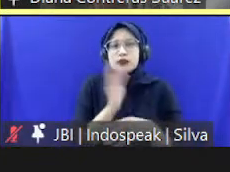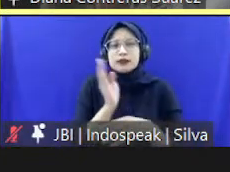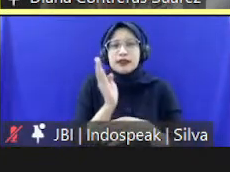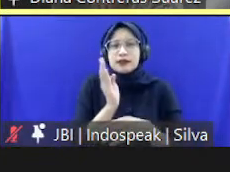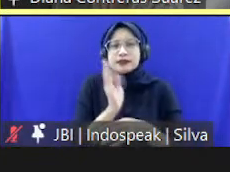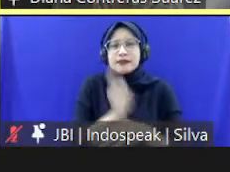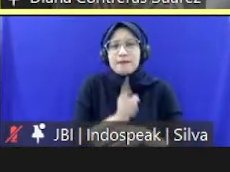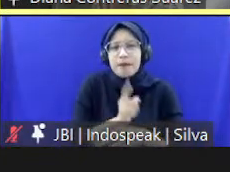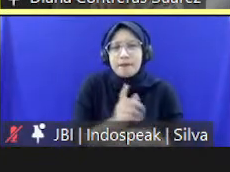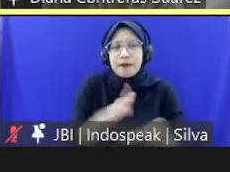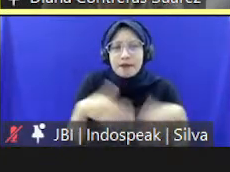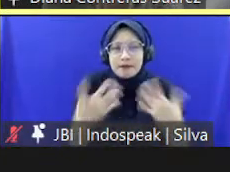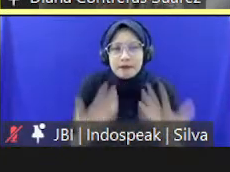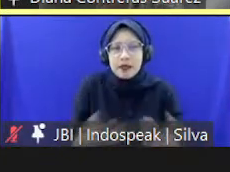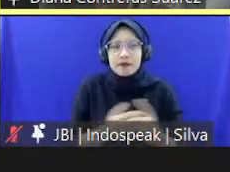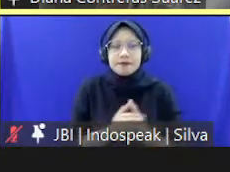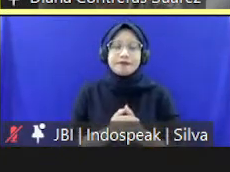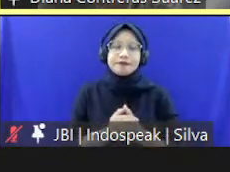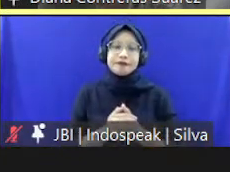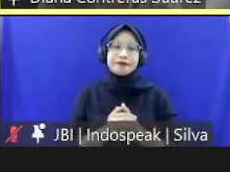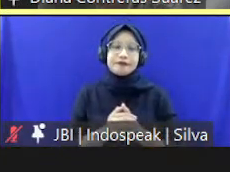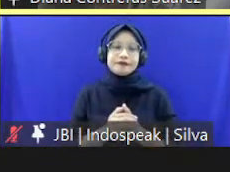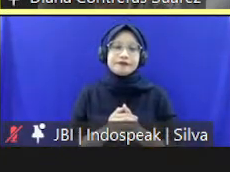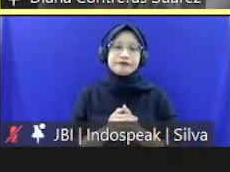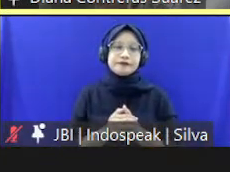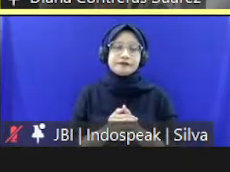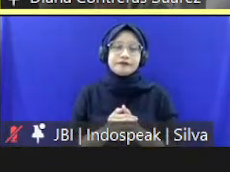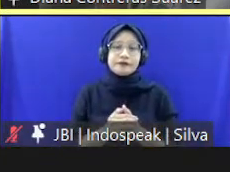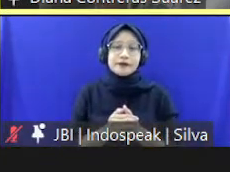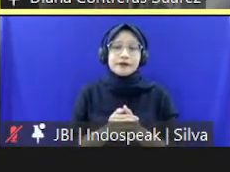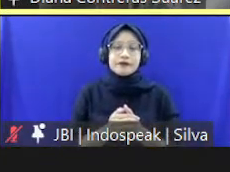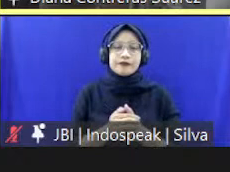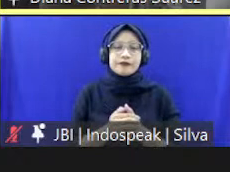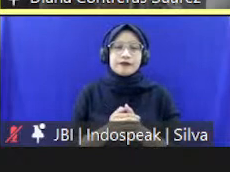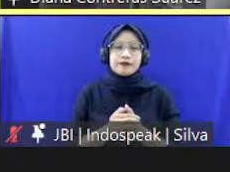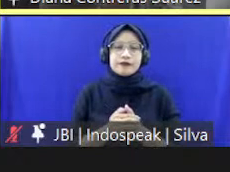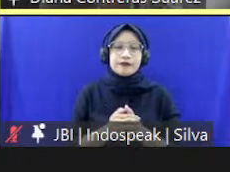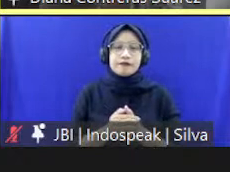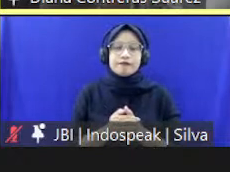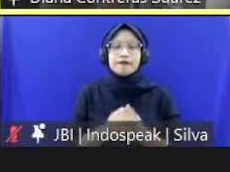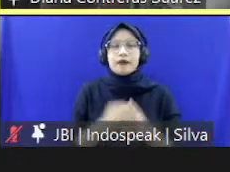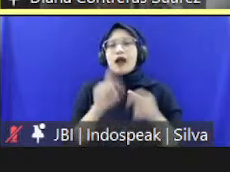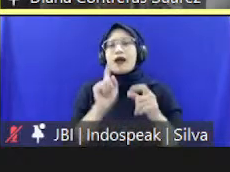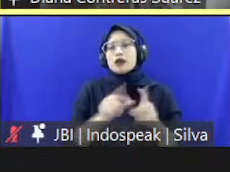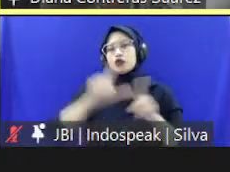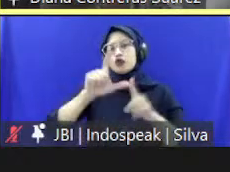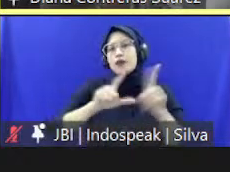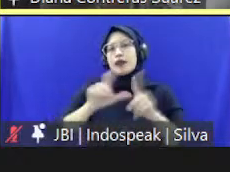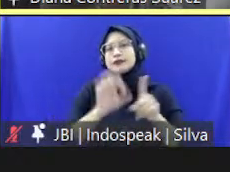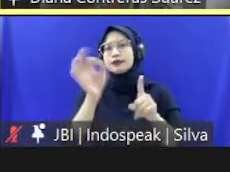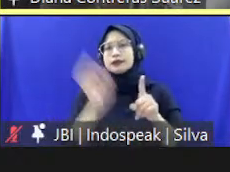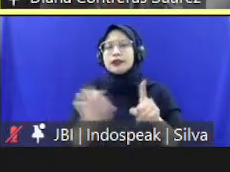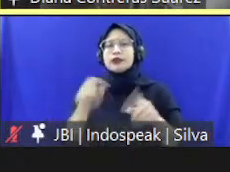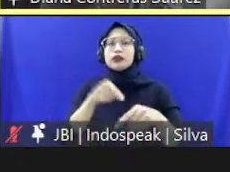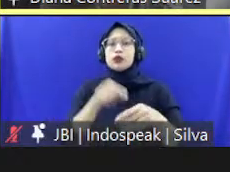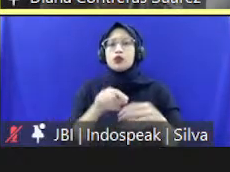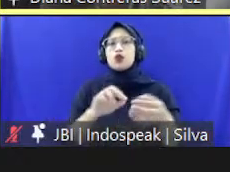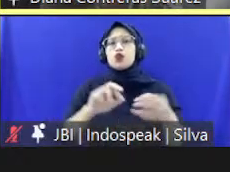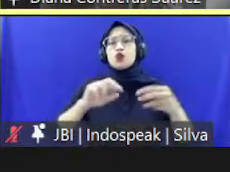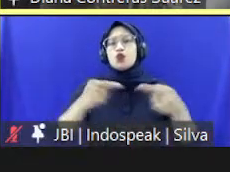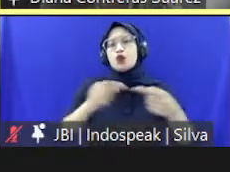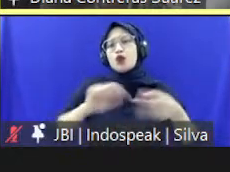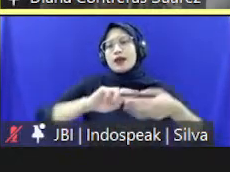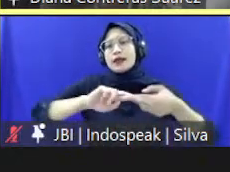people report that they thought was the cause of their disability, what we see is that only 17% are congenital, and all the